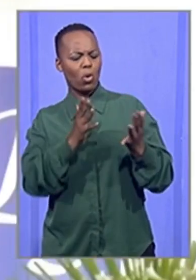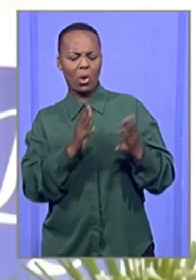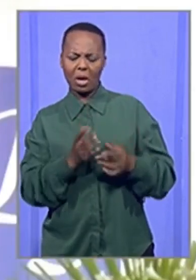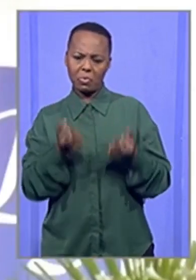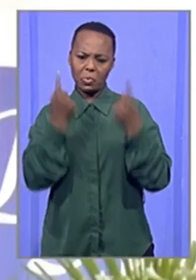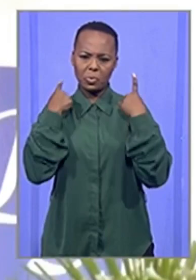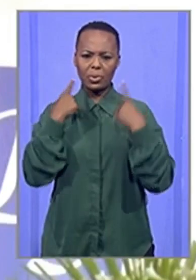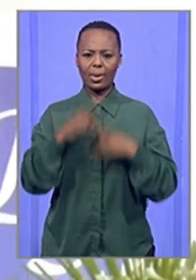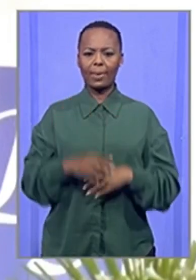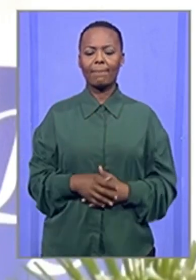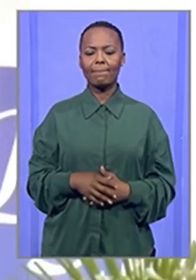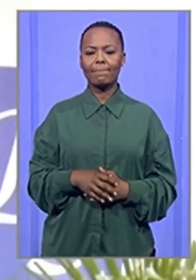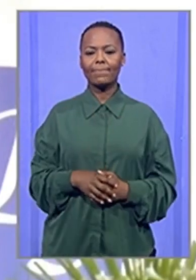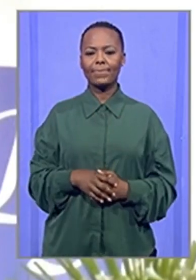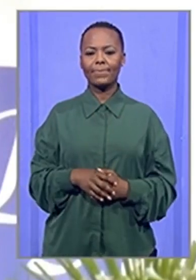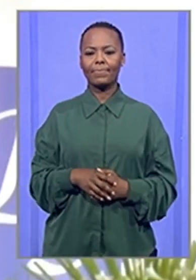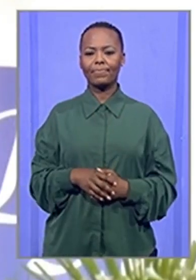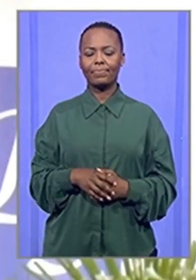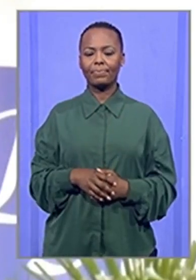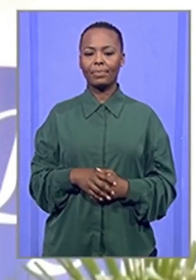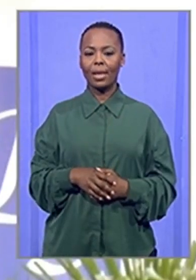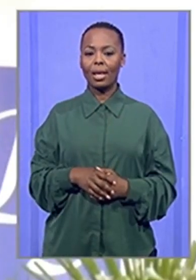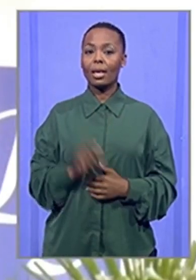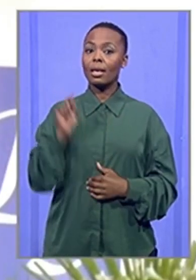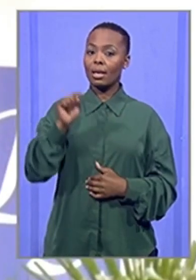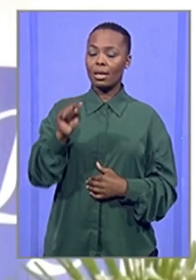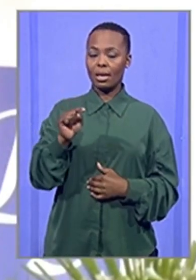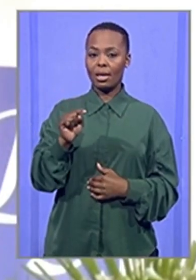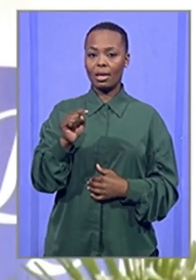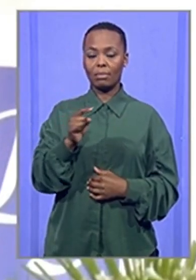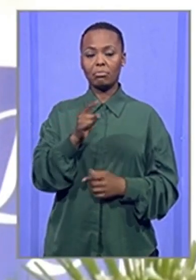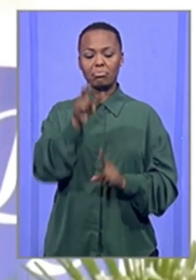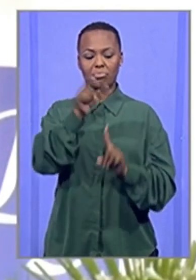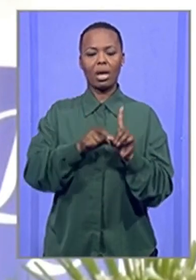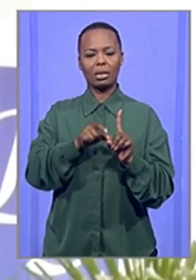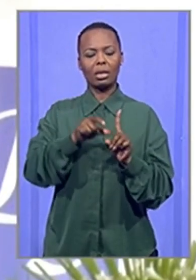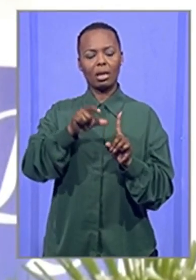gona. Mo re felegetša senatla